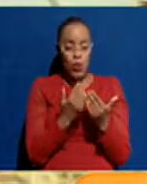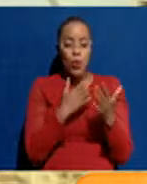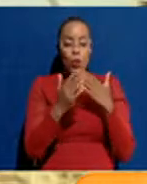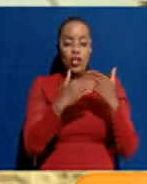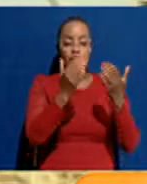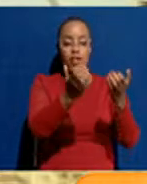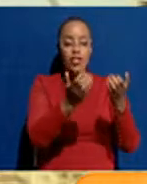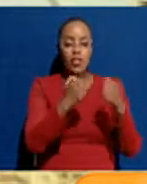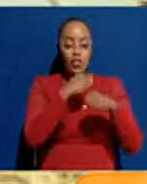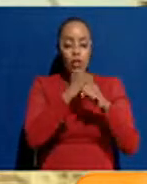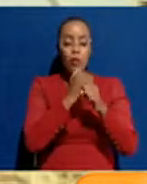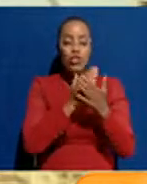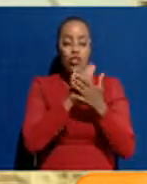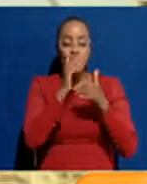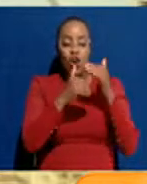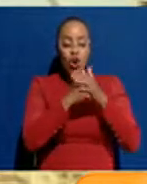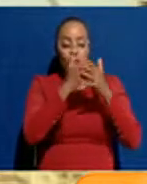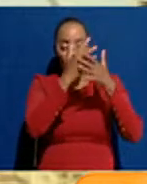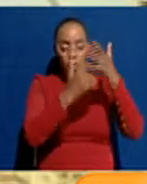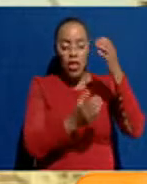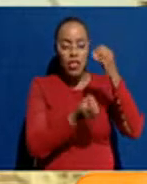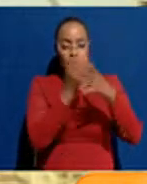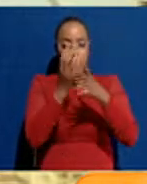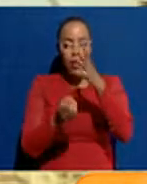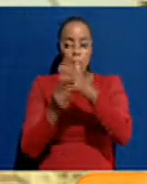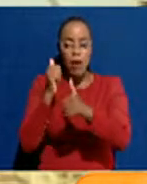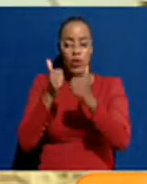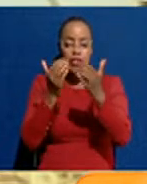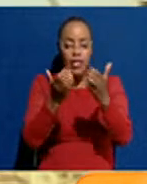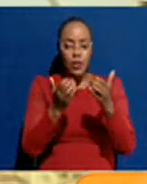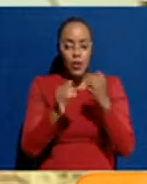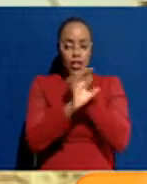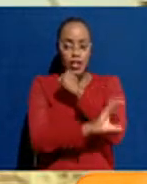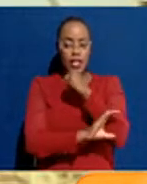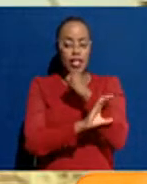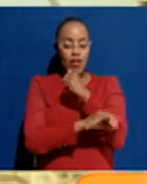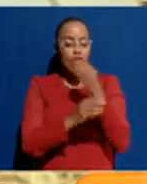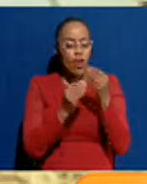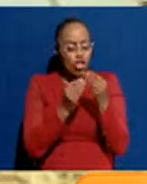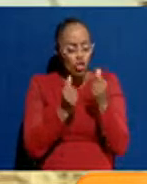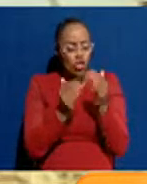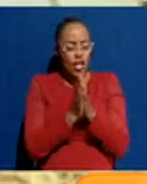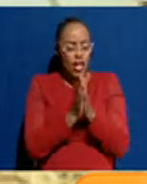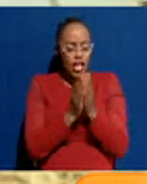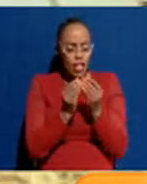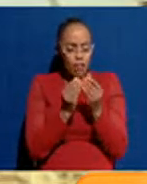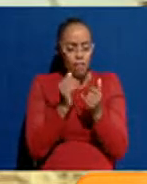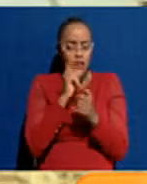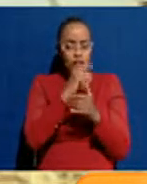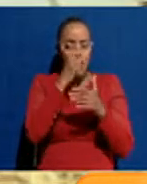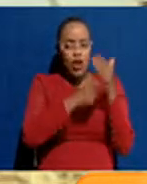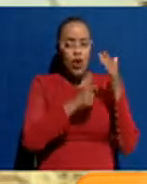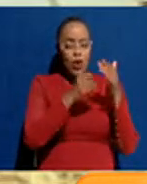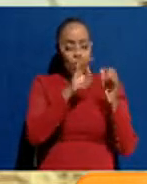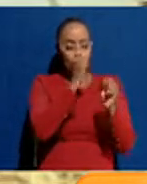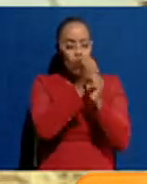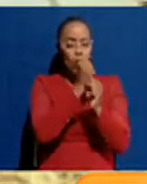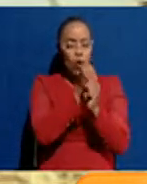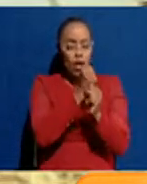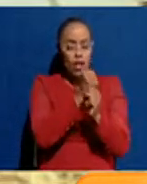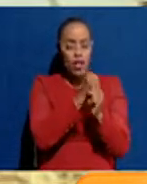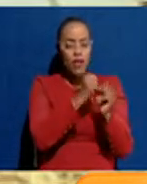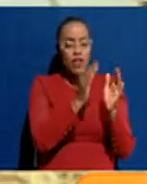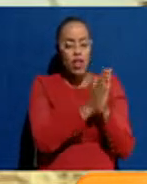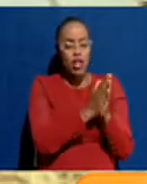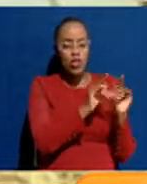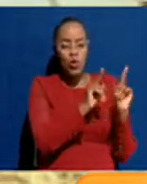required to ensure all the generation plants that are required in the country mm-hmm. are taken care of in terms of the cost of running and of course the